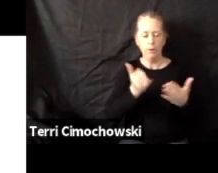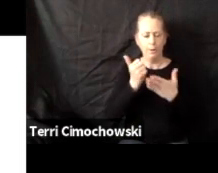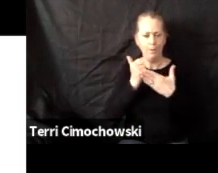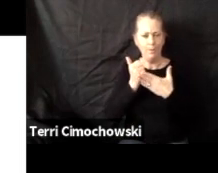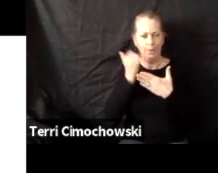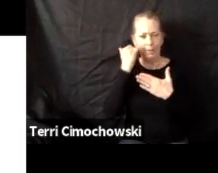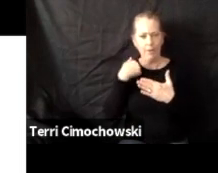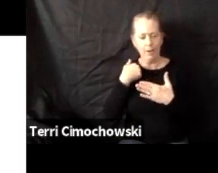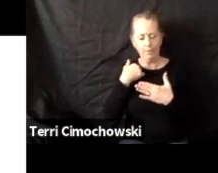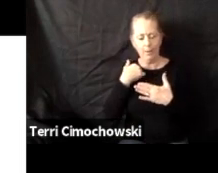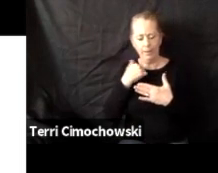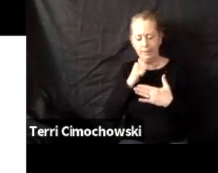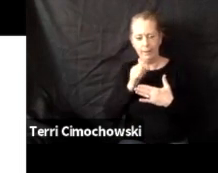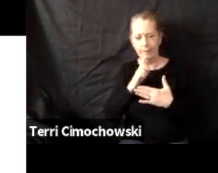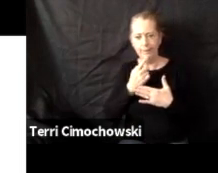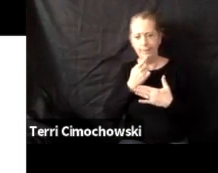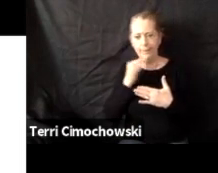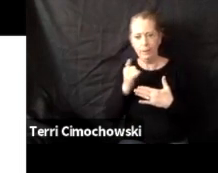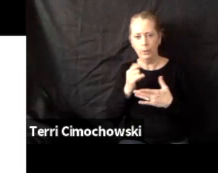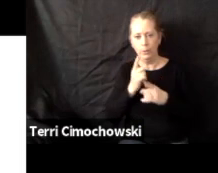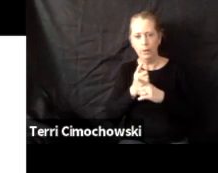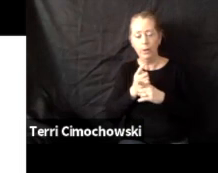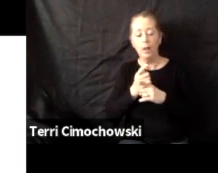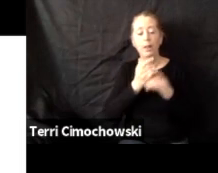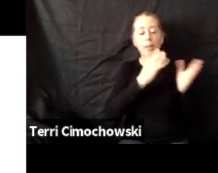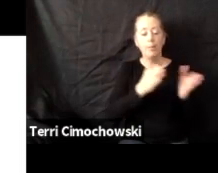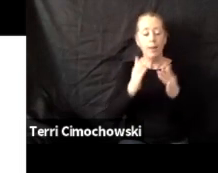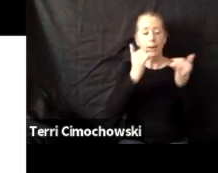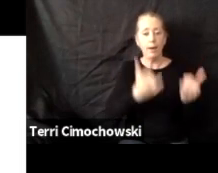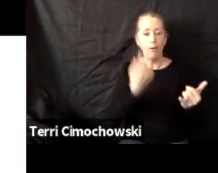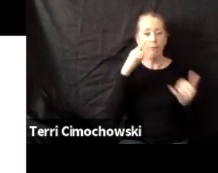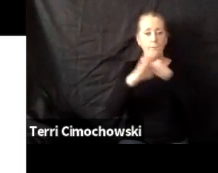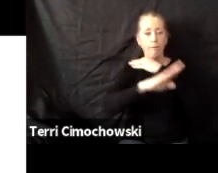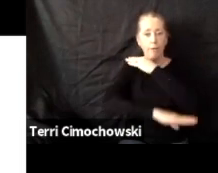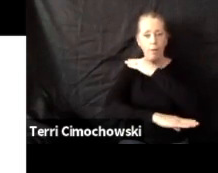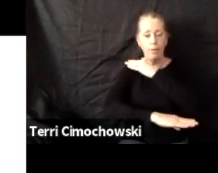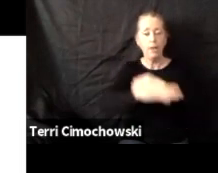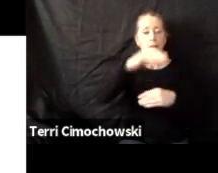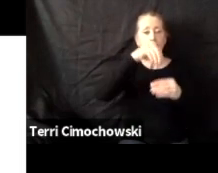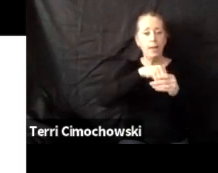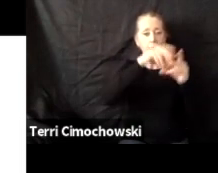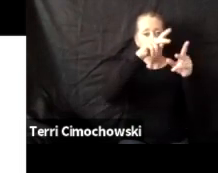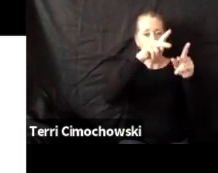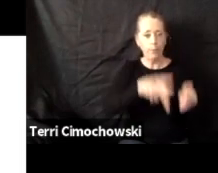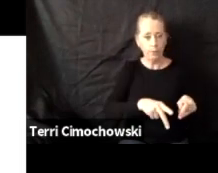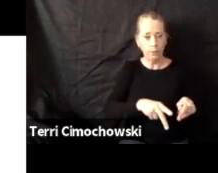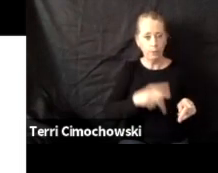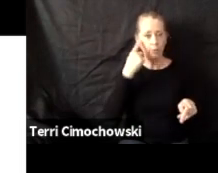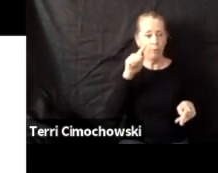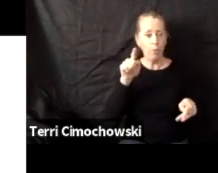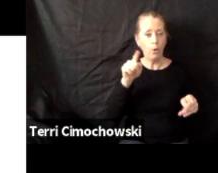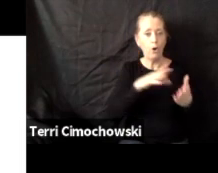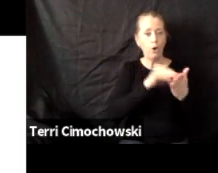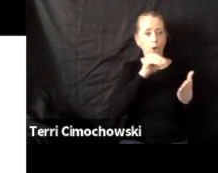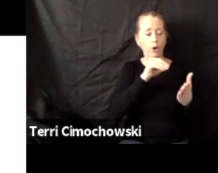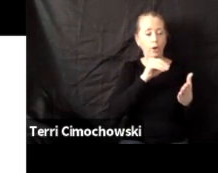I'm saying this, but the current plan right now for the fall is to be in person for learning unless